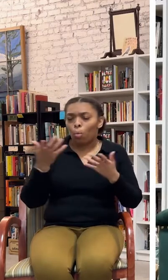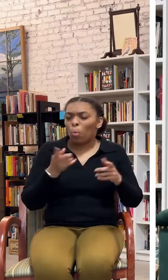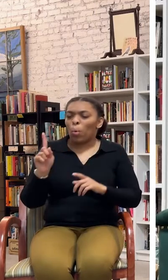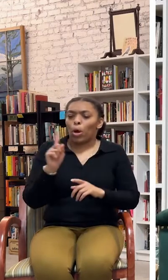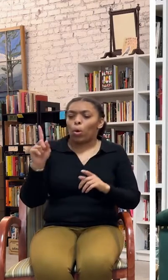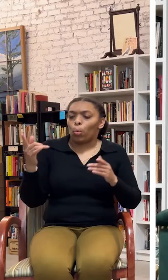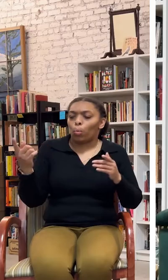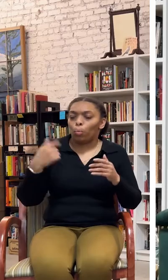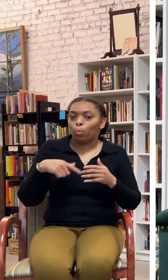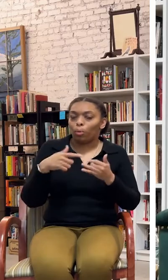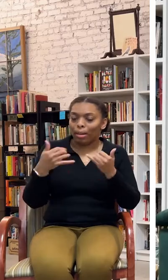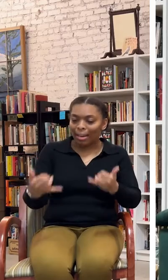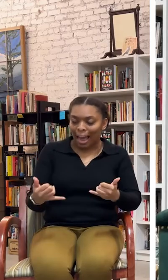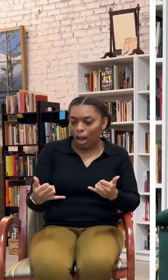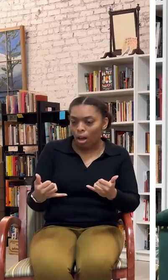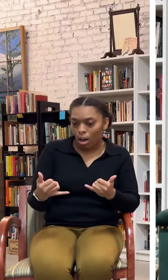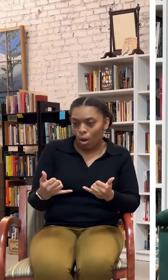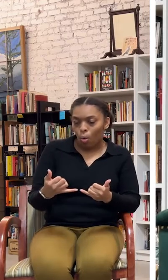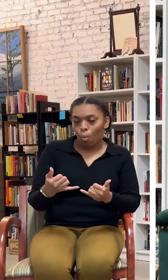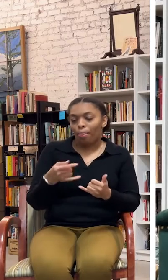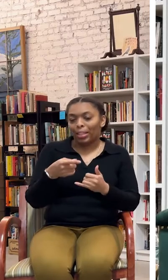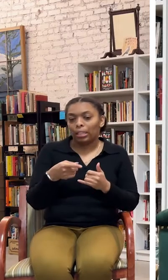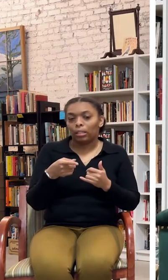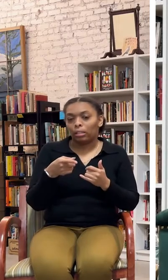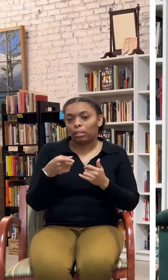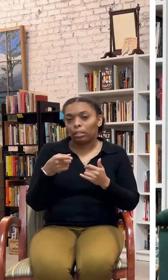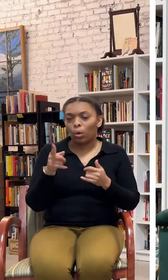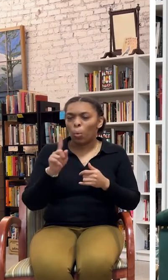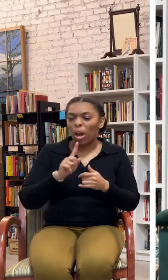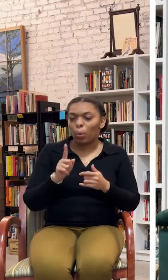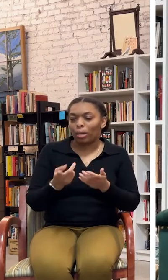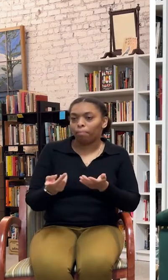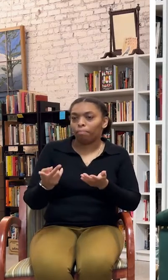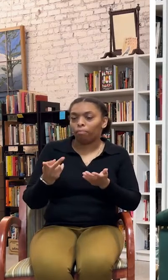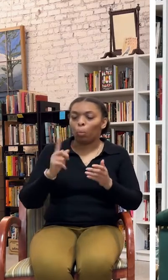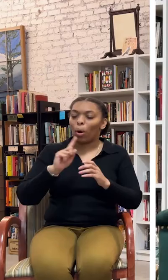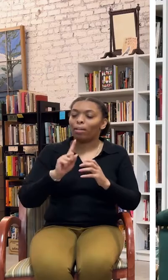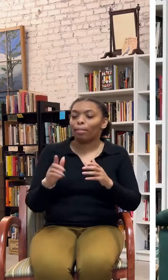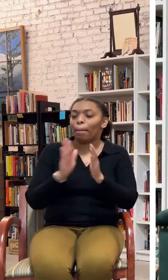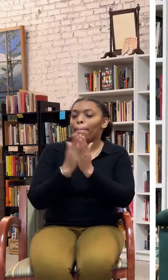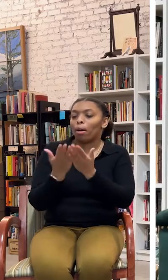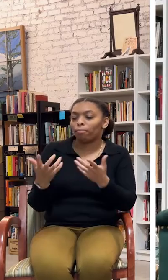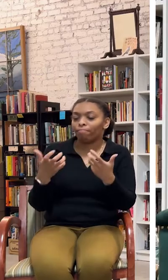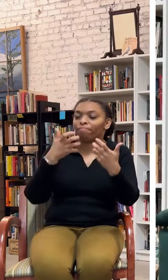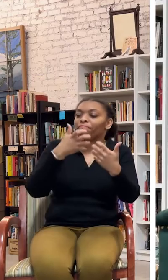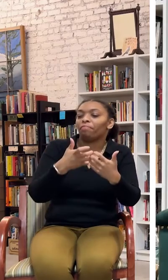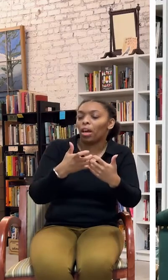we? Where are we on this rock that you describe? But where are we and where does this book fit within